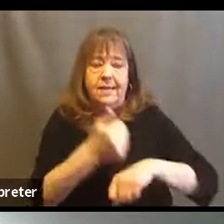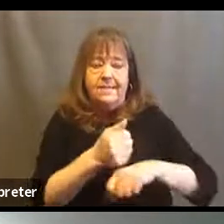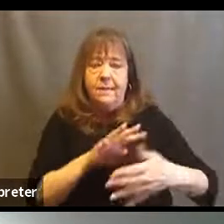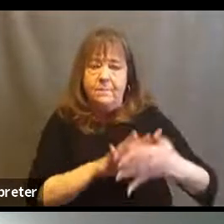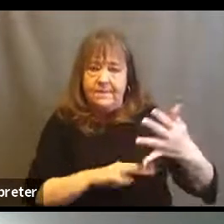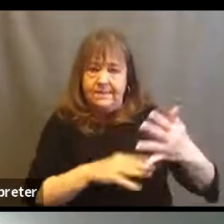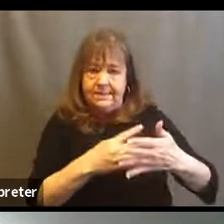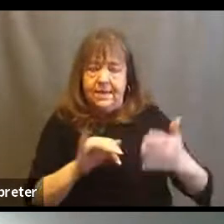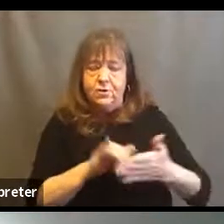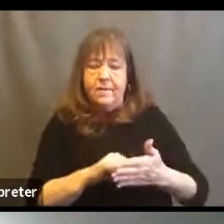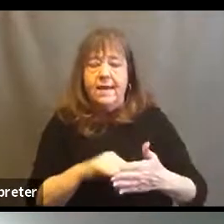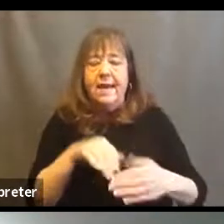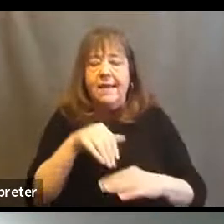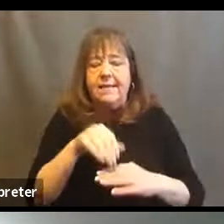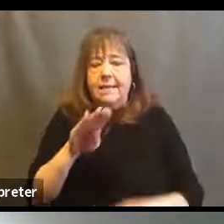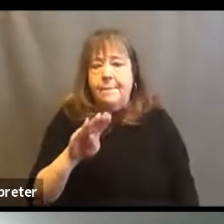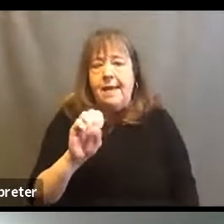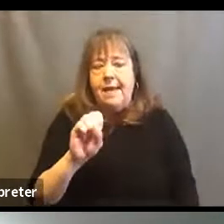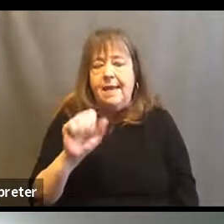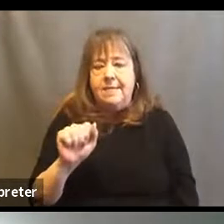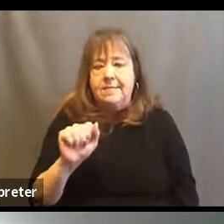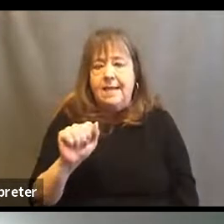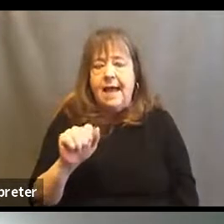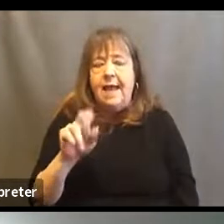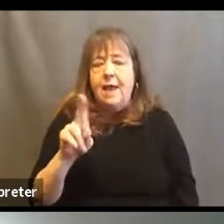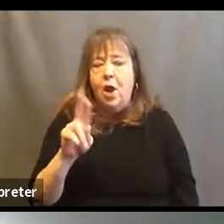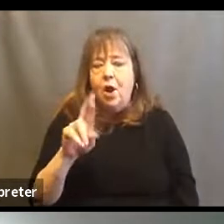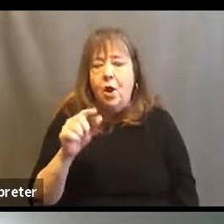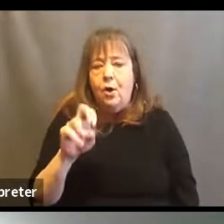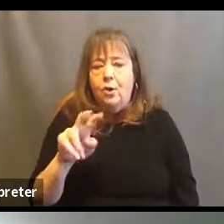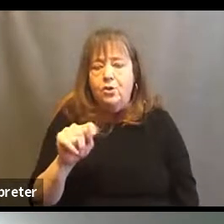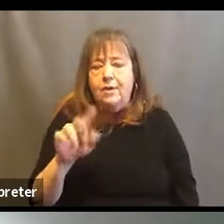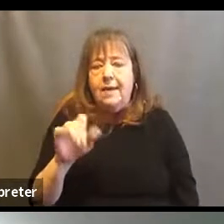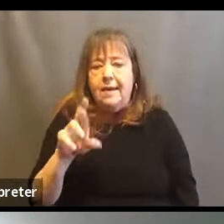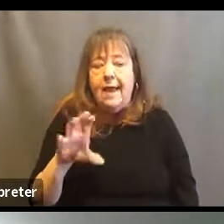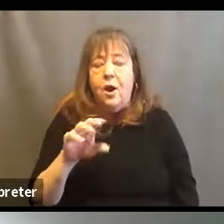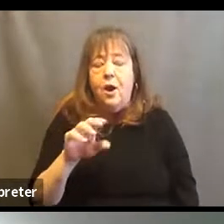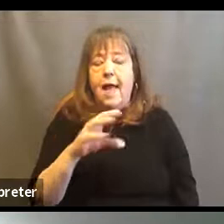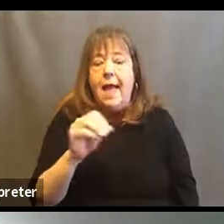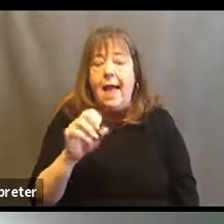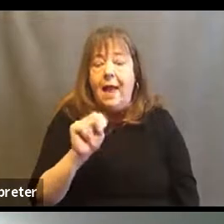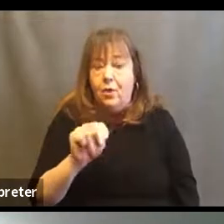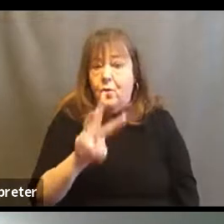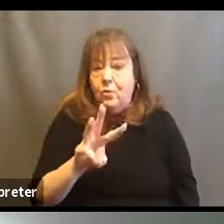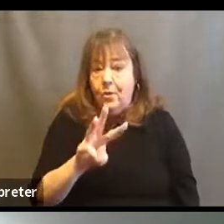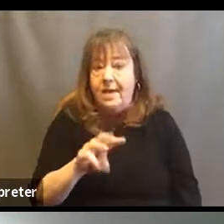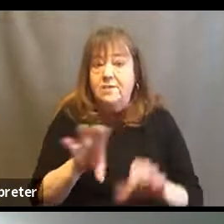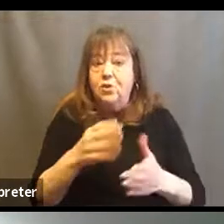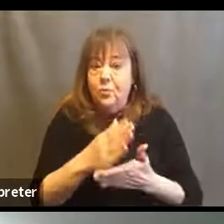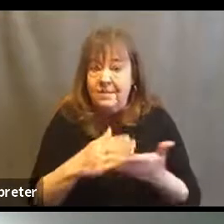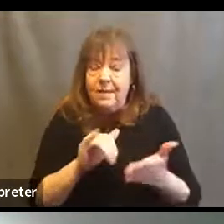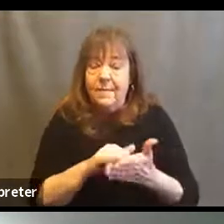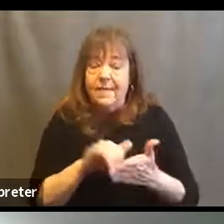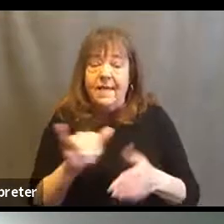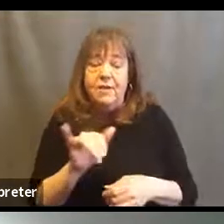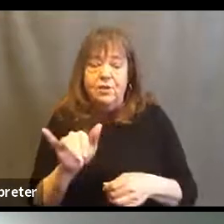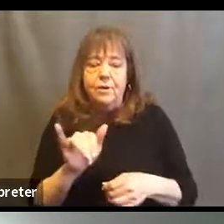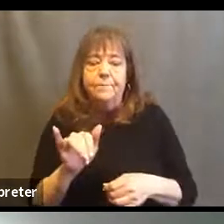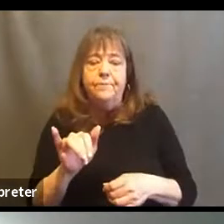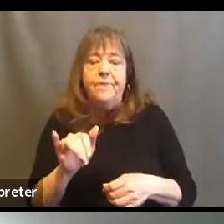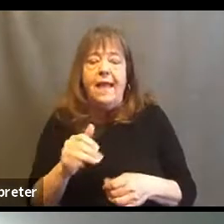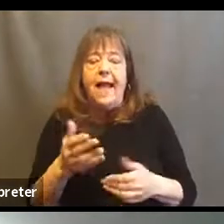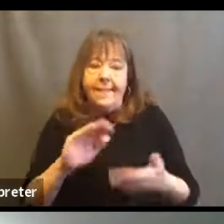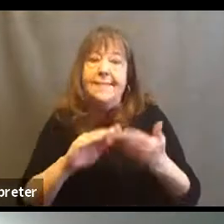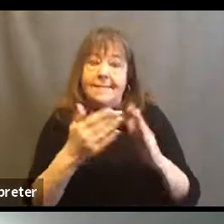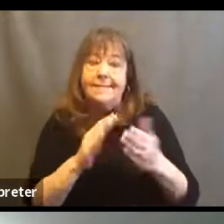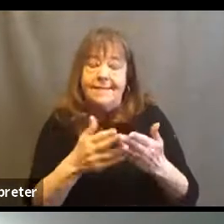Care. And again, I know Northwest is doing some of this therapy as well in equivalent fashion. And we are in the city,